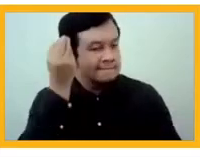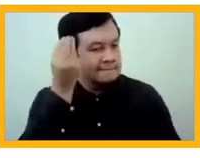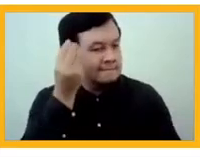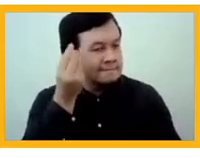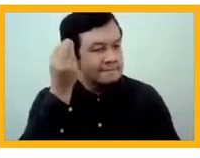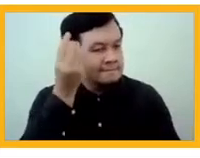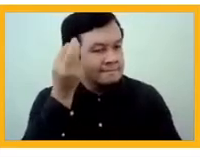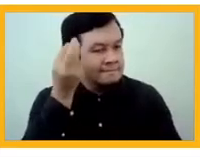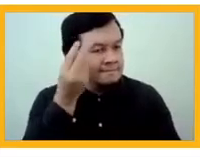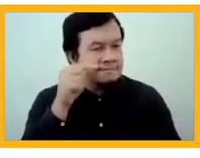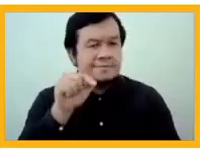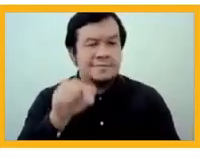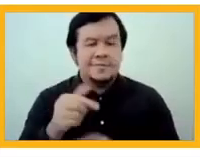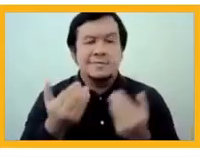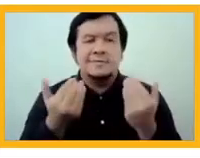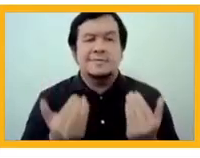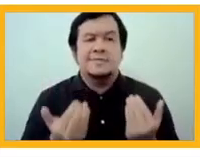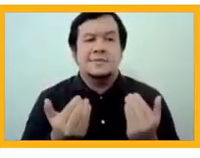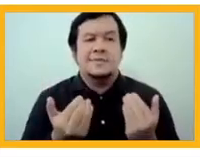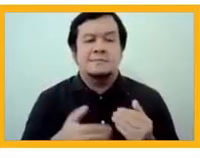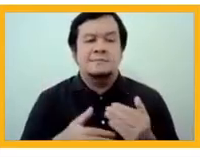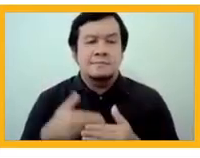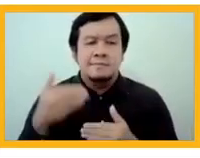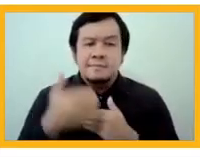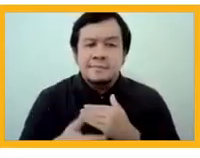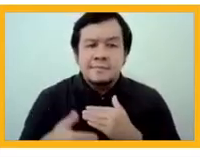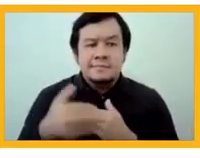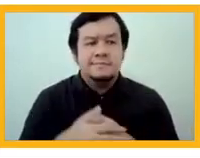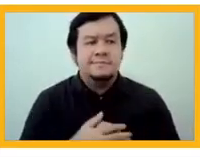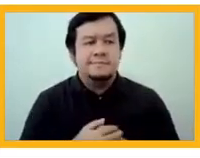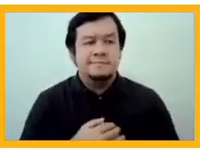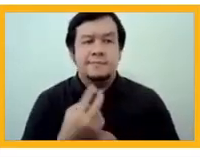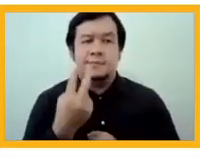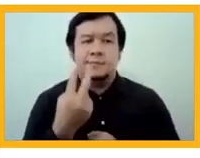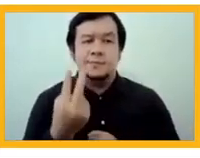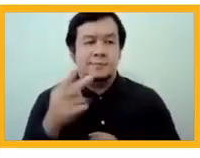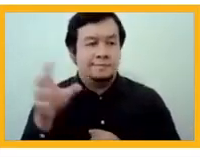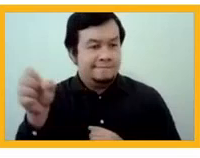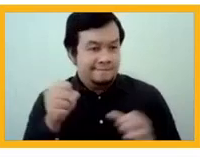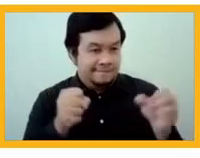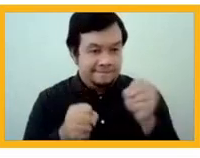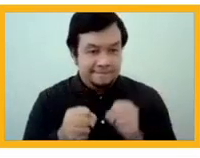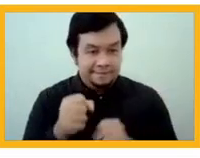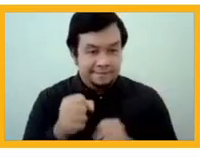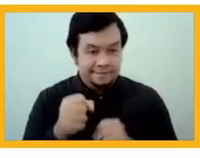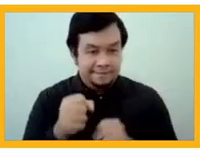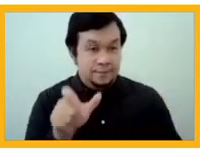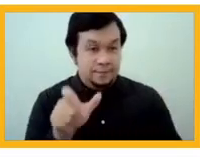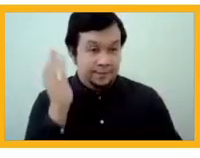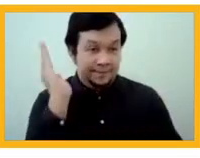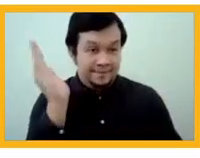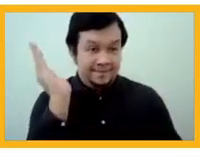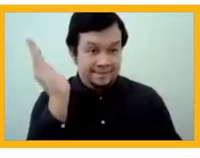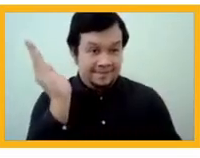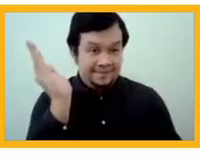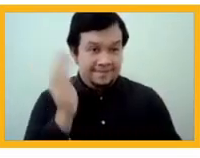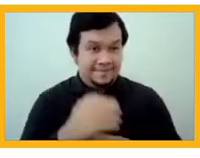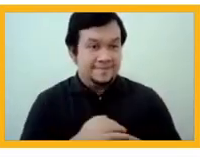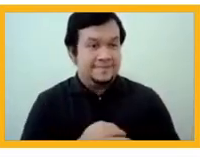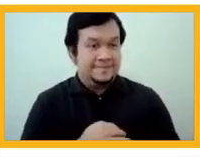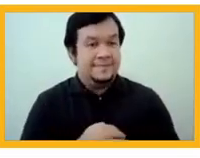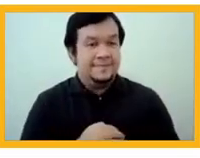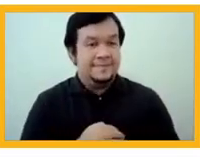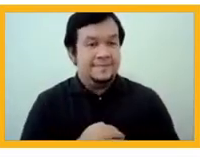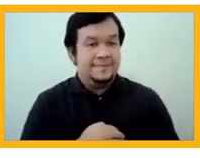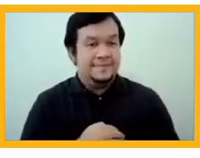We're going to have two keynote addresses on the topic of reimagining education through adaptive learning, evidence